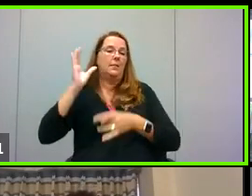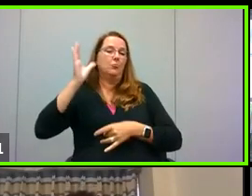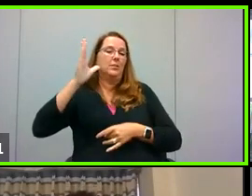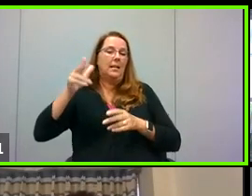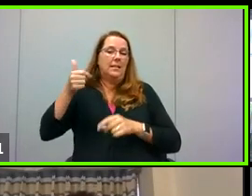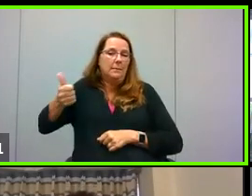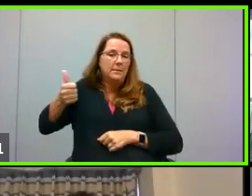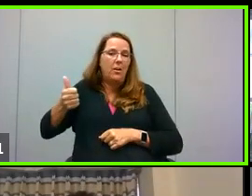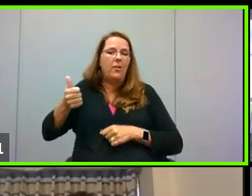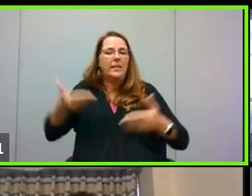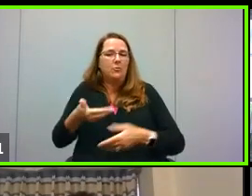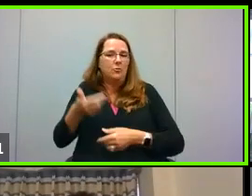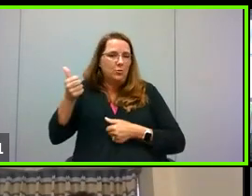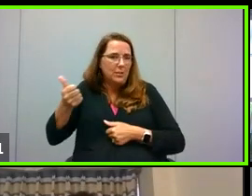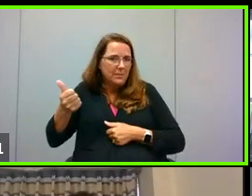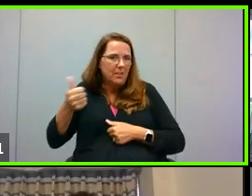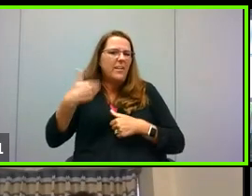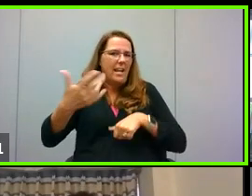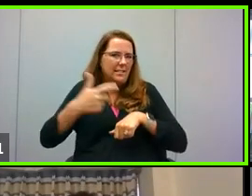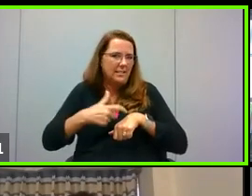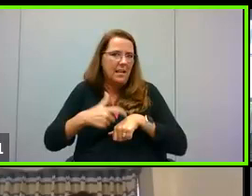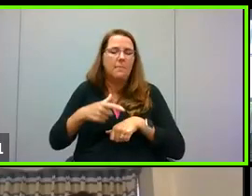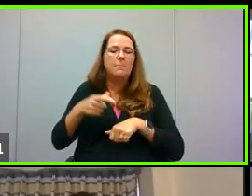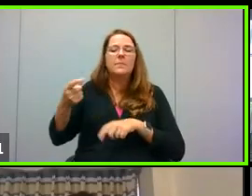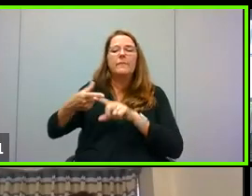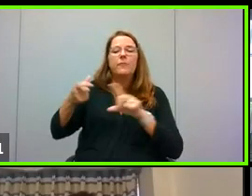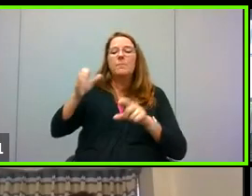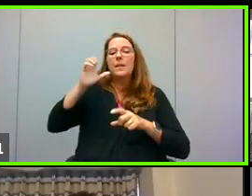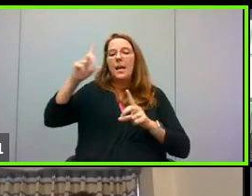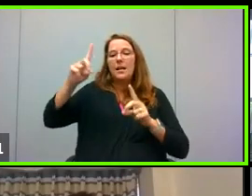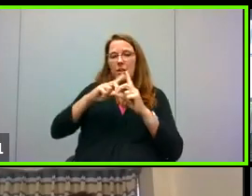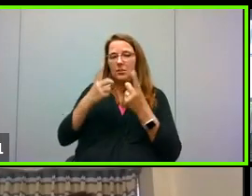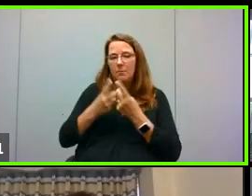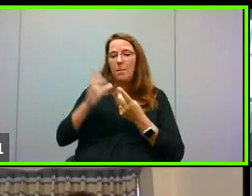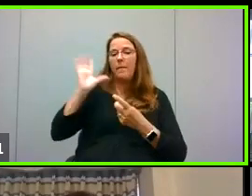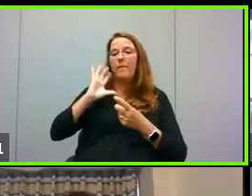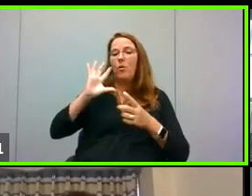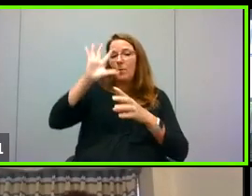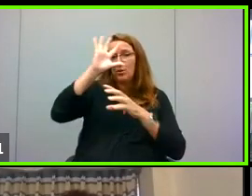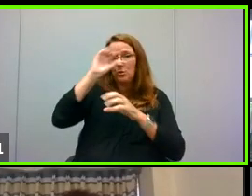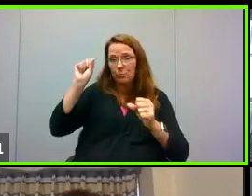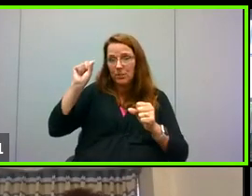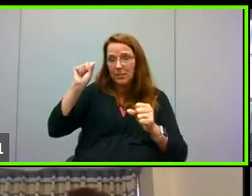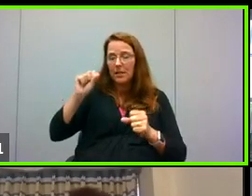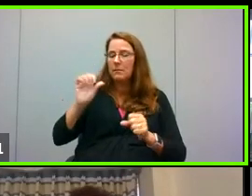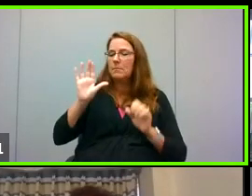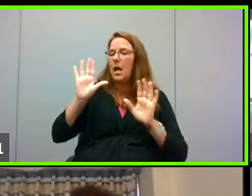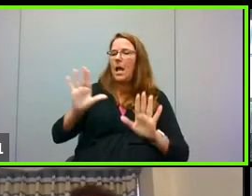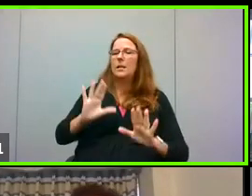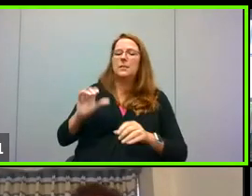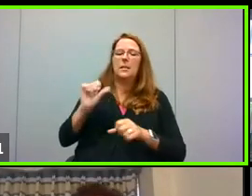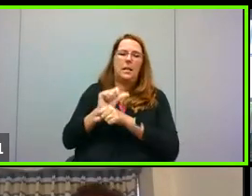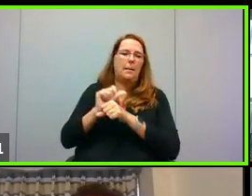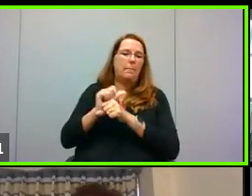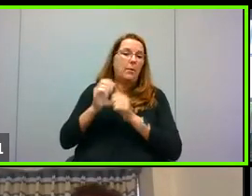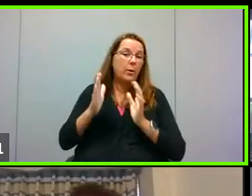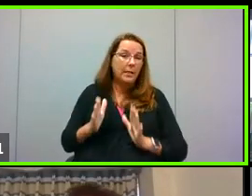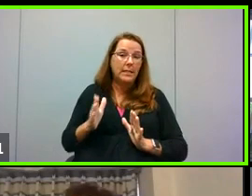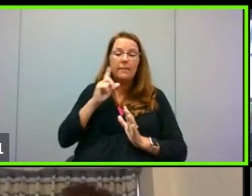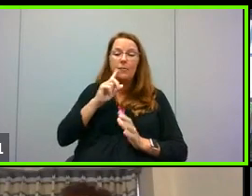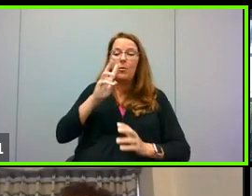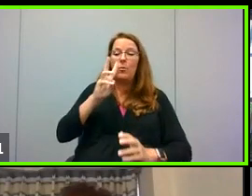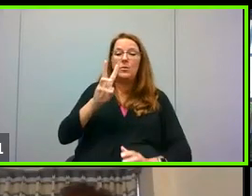introduce himself to you. He comes from the Education Department, former superintendent, excellent employee for our Wilson